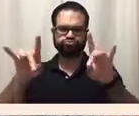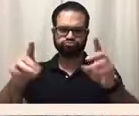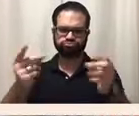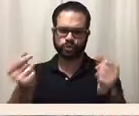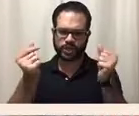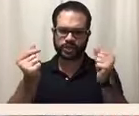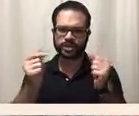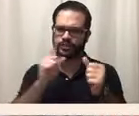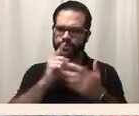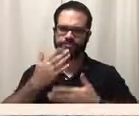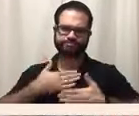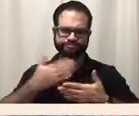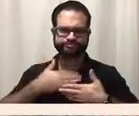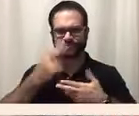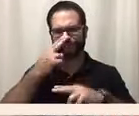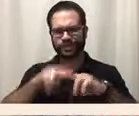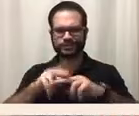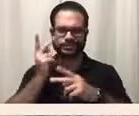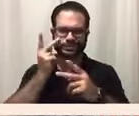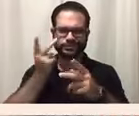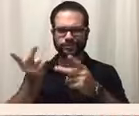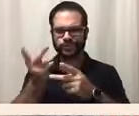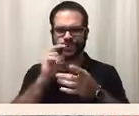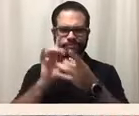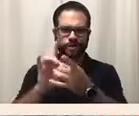to be able to see them bond with music.